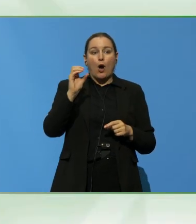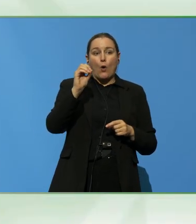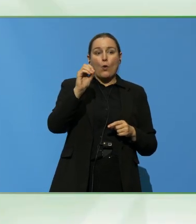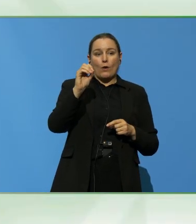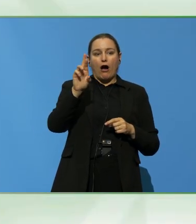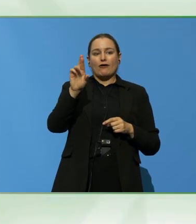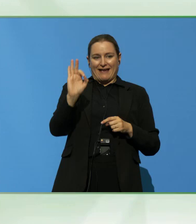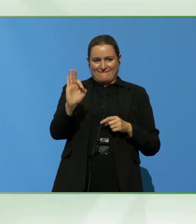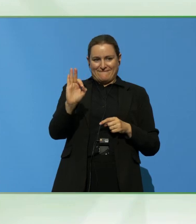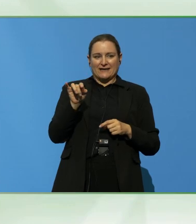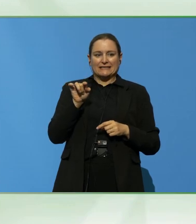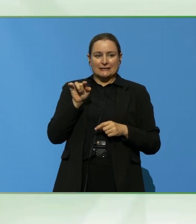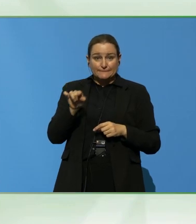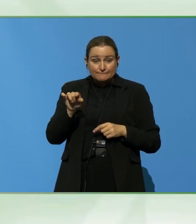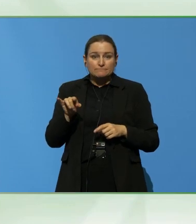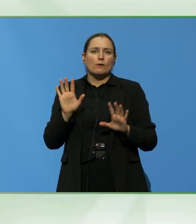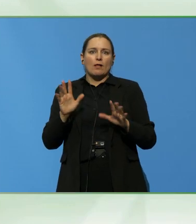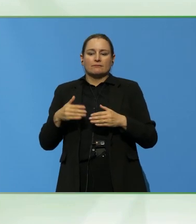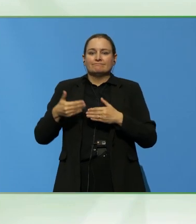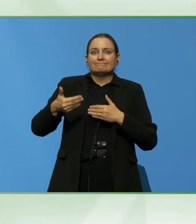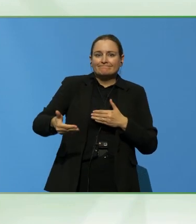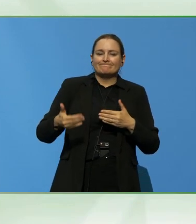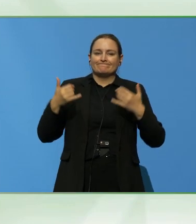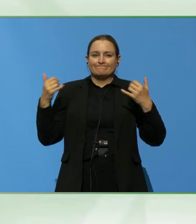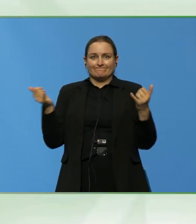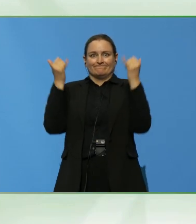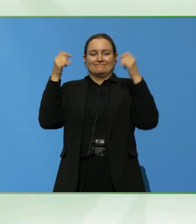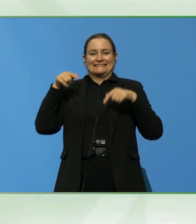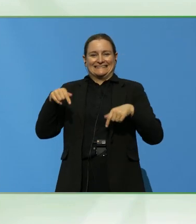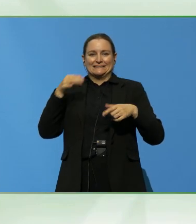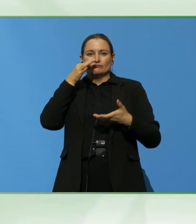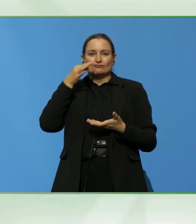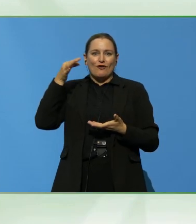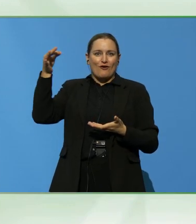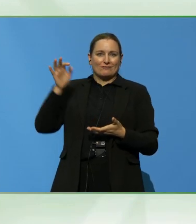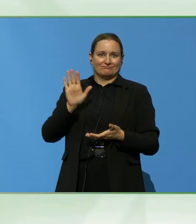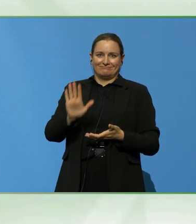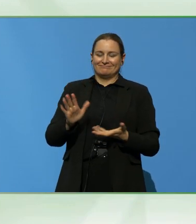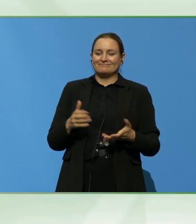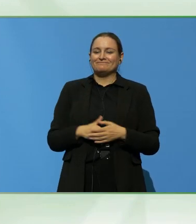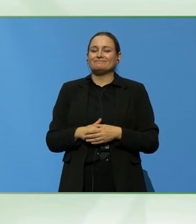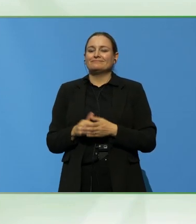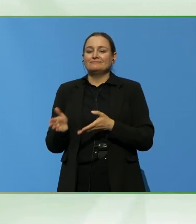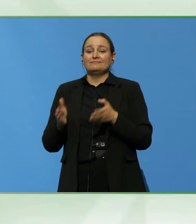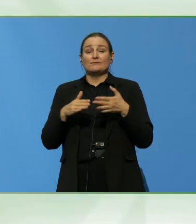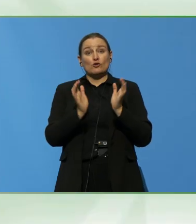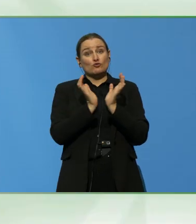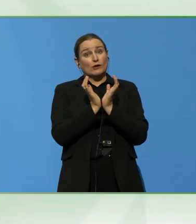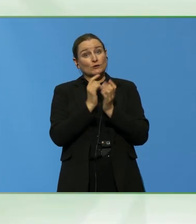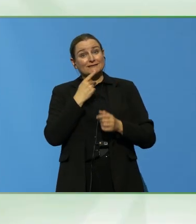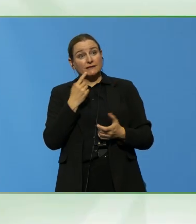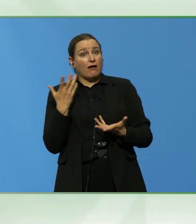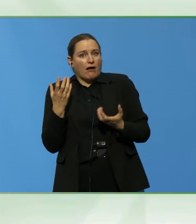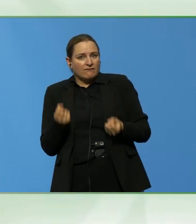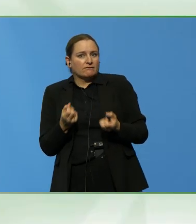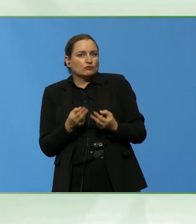Latte Macchiato from Estonia last year. What a song. And also, we've heard from UNESCO, you have the resources, so